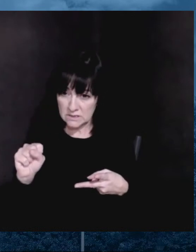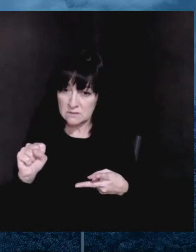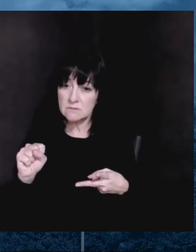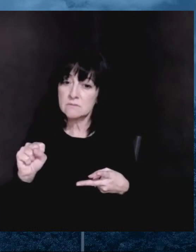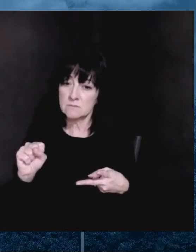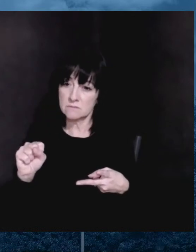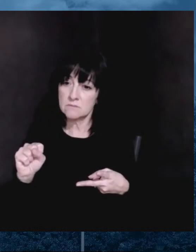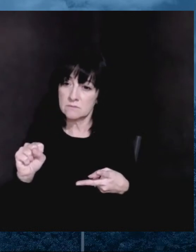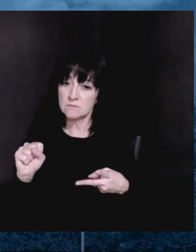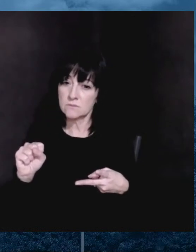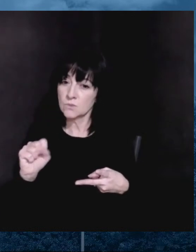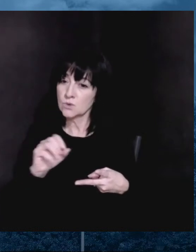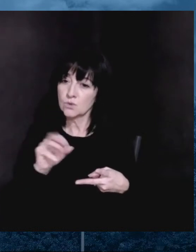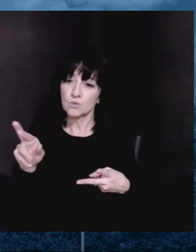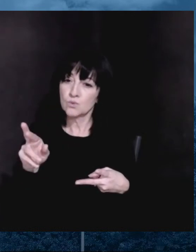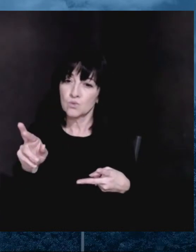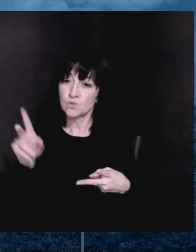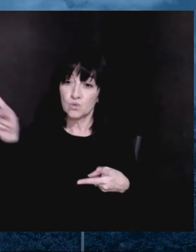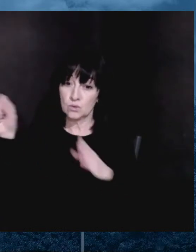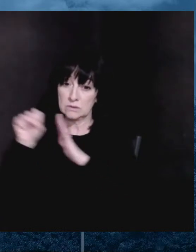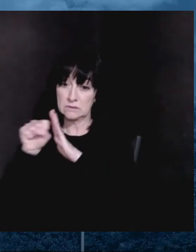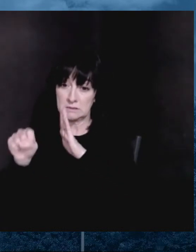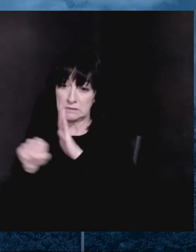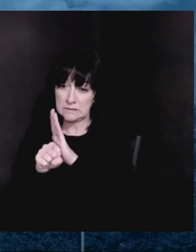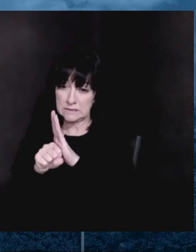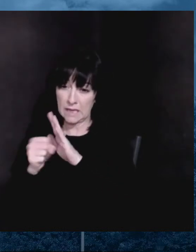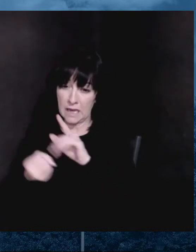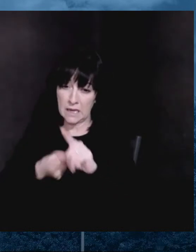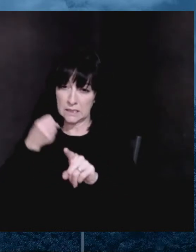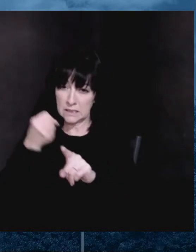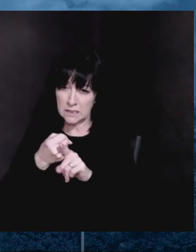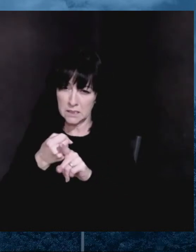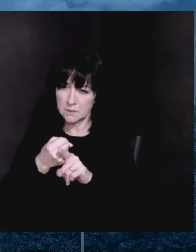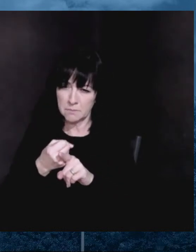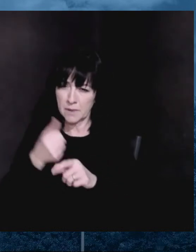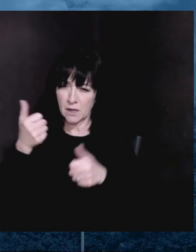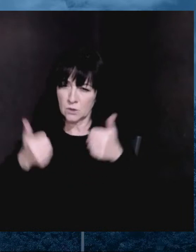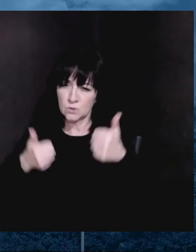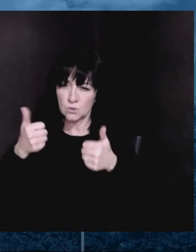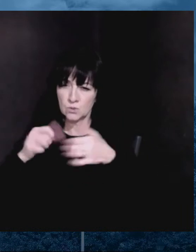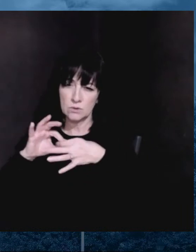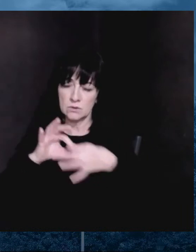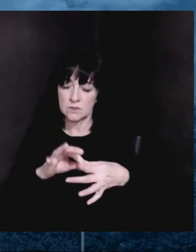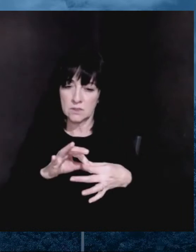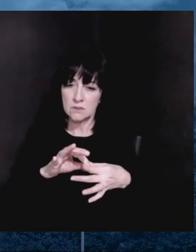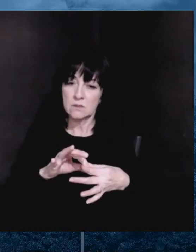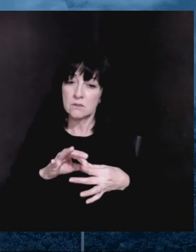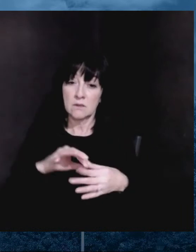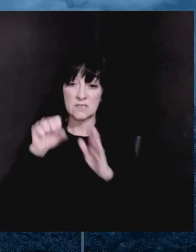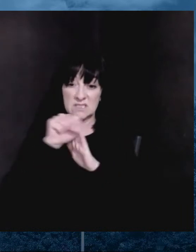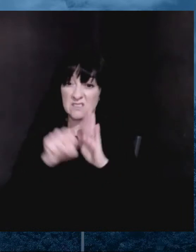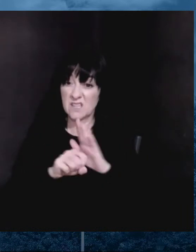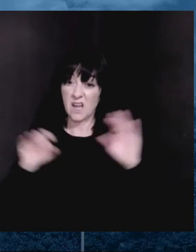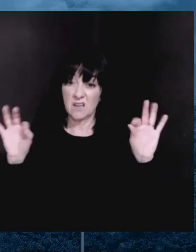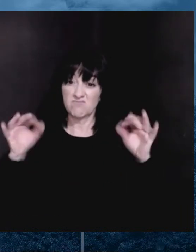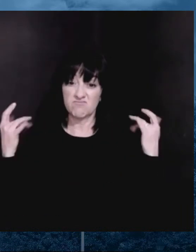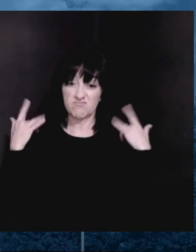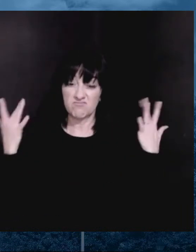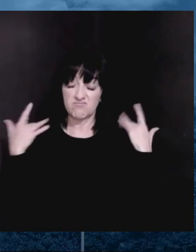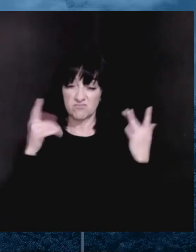does the state have any impact on that? So this is completely a federally run program, but CVS and